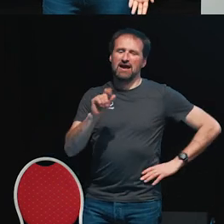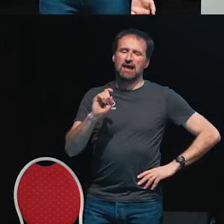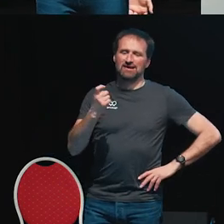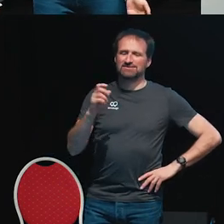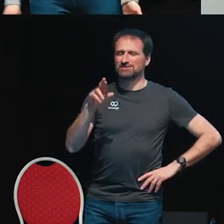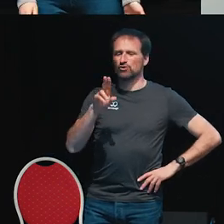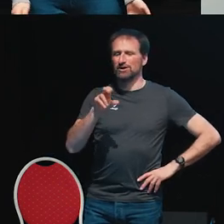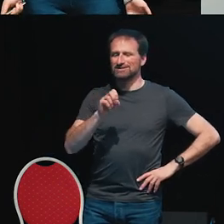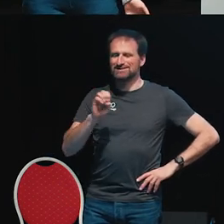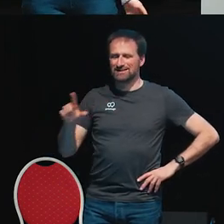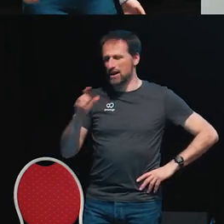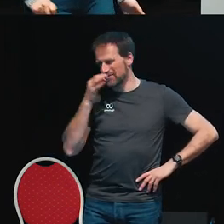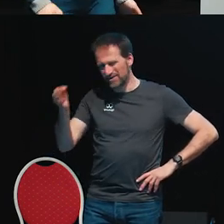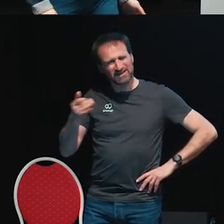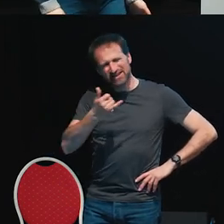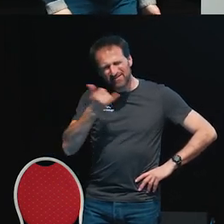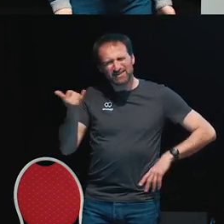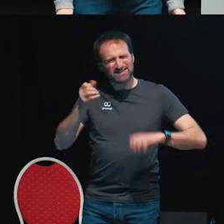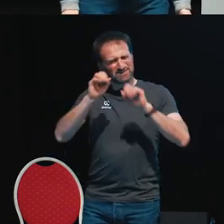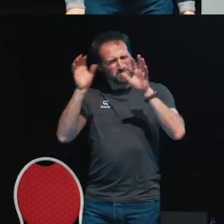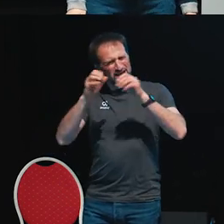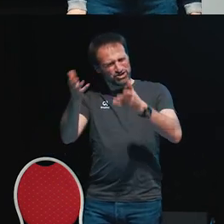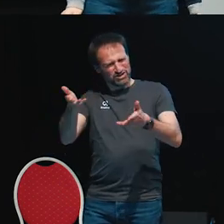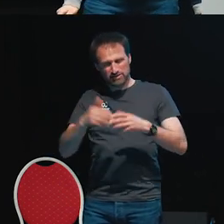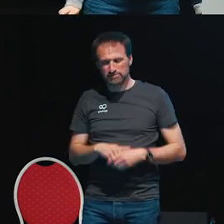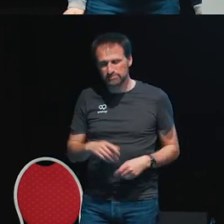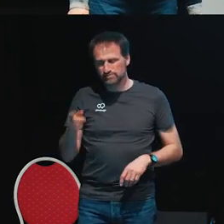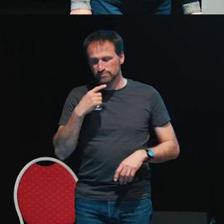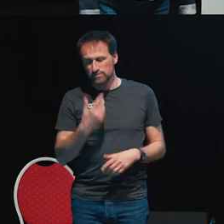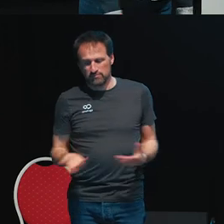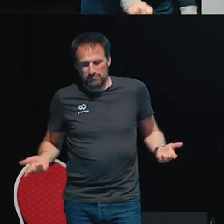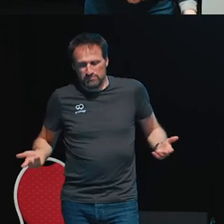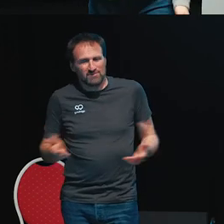that? What's the magic sauce? And his first answer was, you just copy each other's bugs.